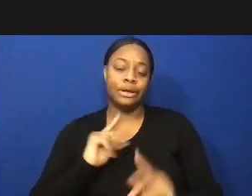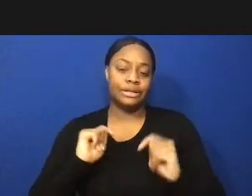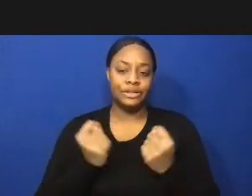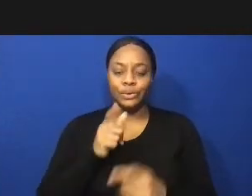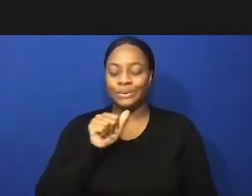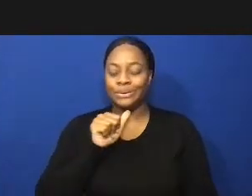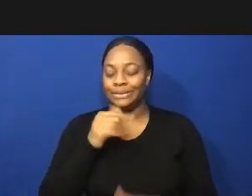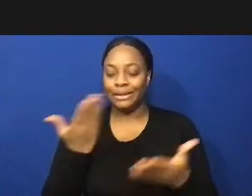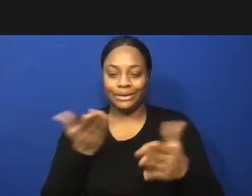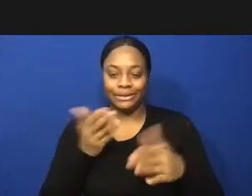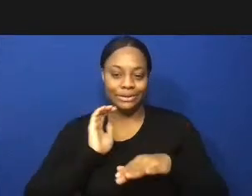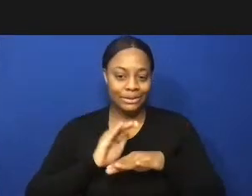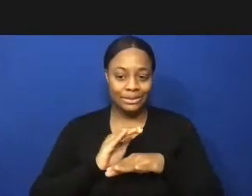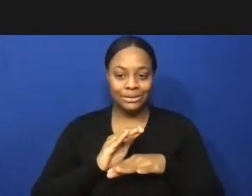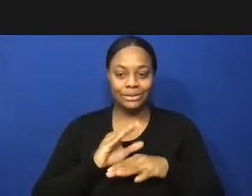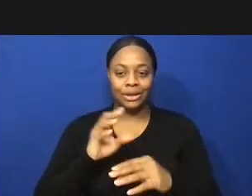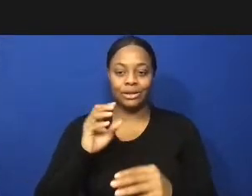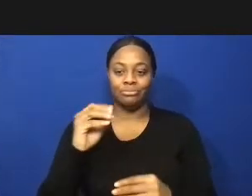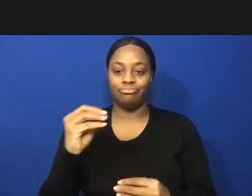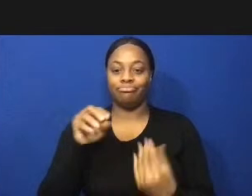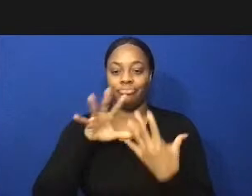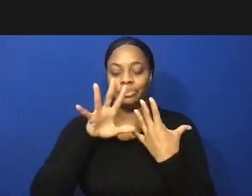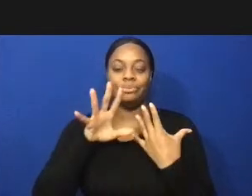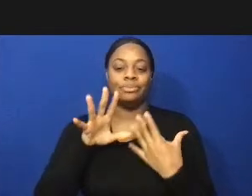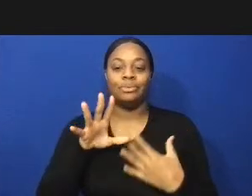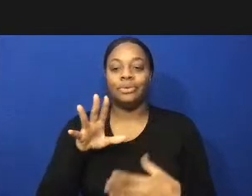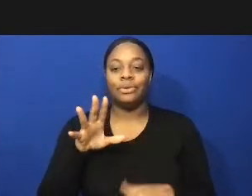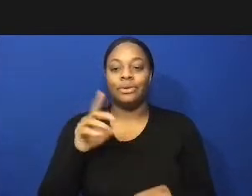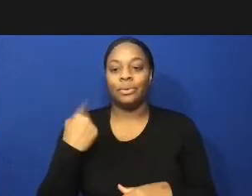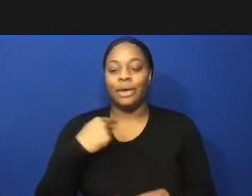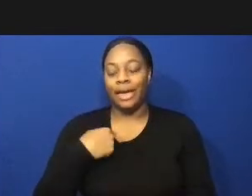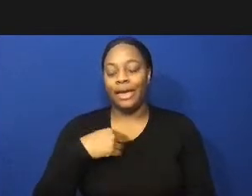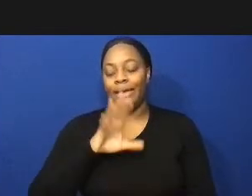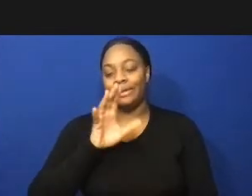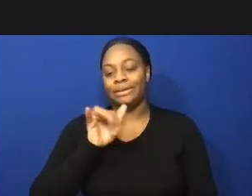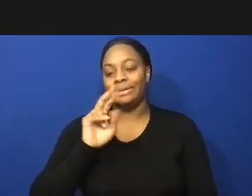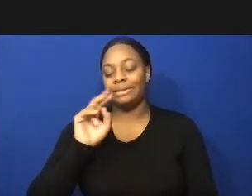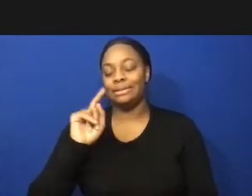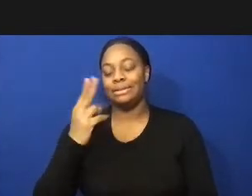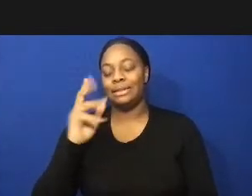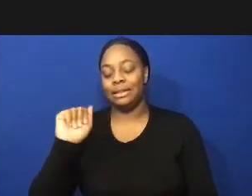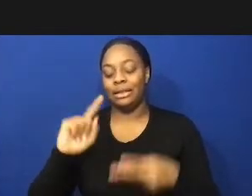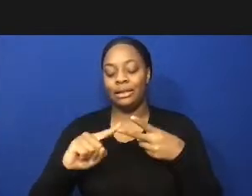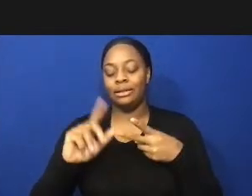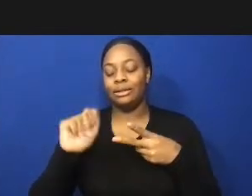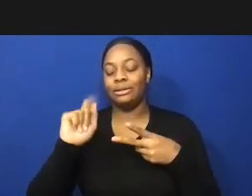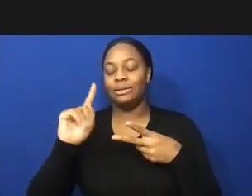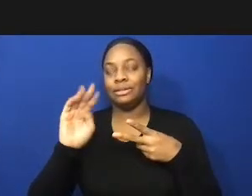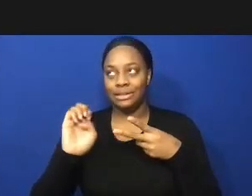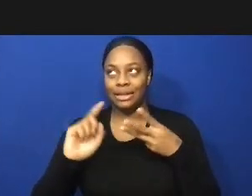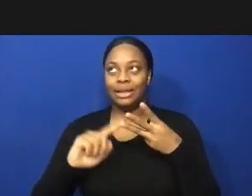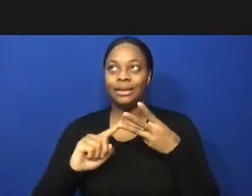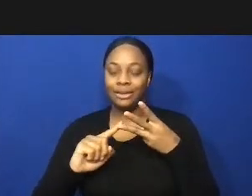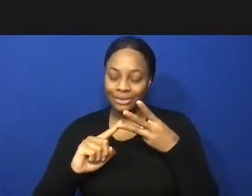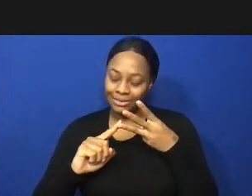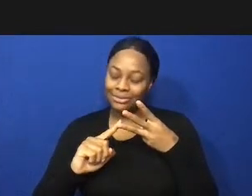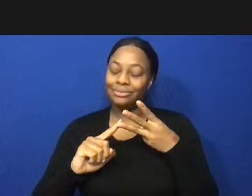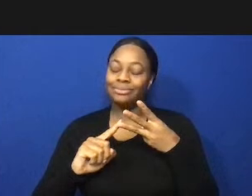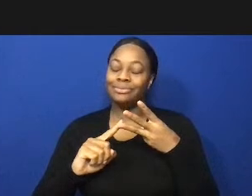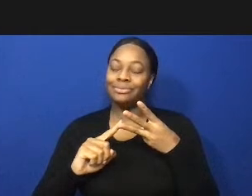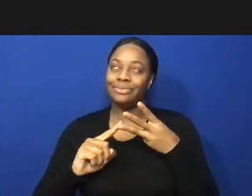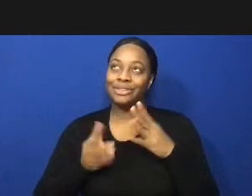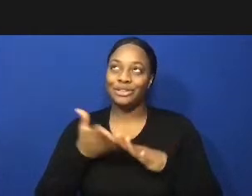here tonight on camera. We have Cynthia Tate, publicist, Renee Redding Jones, director